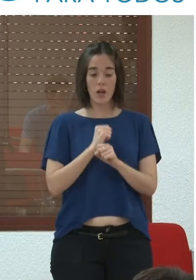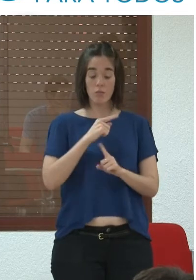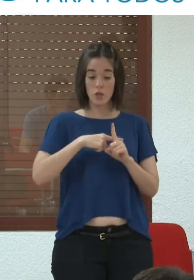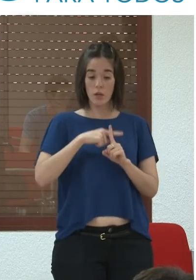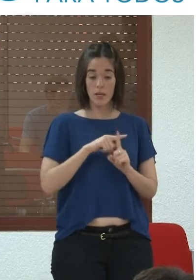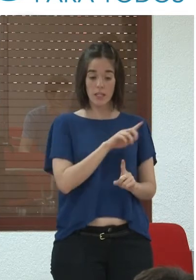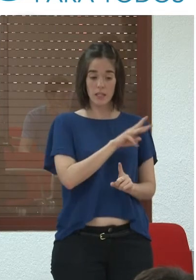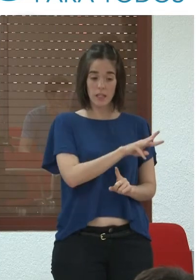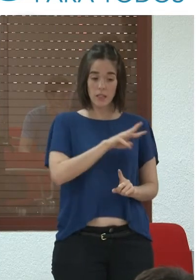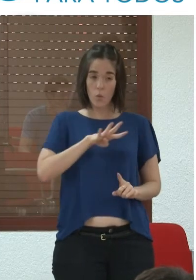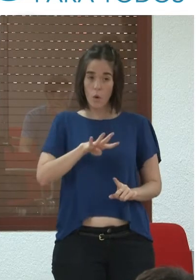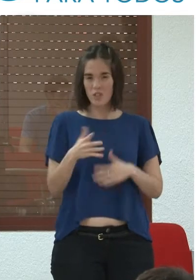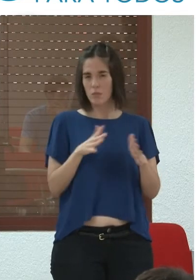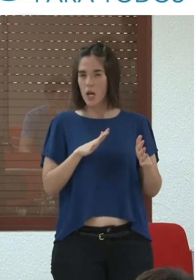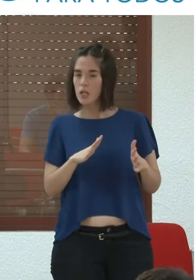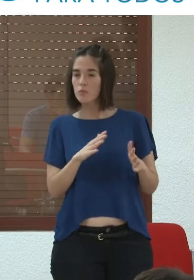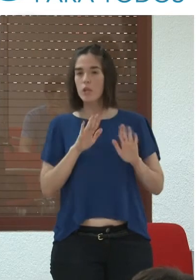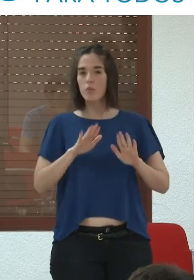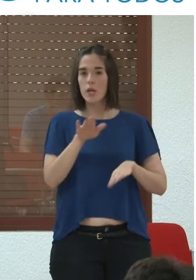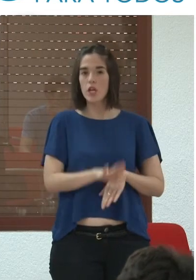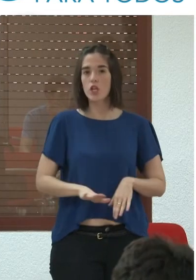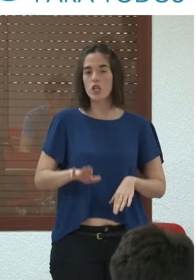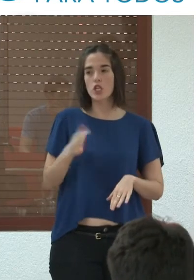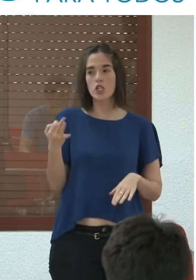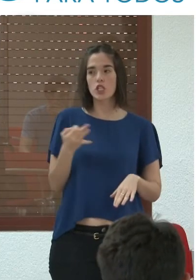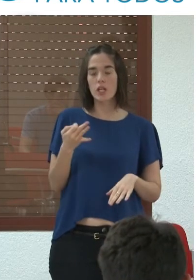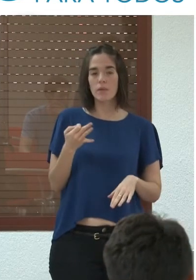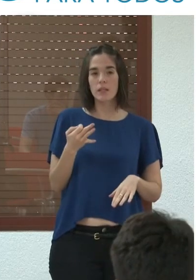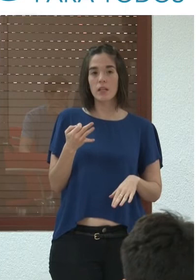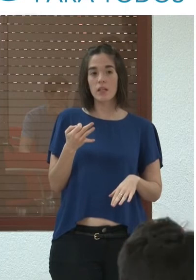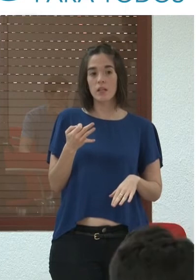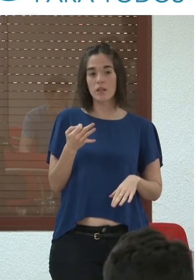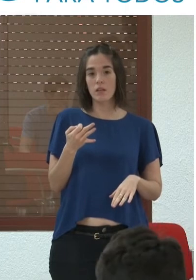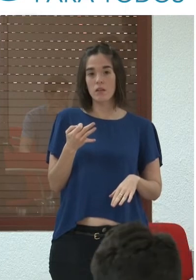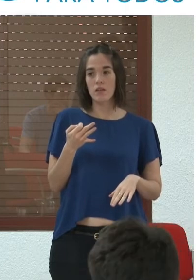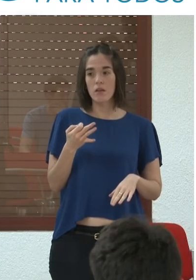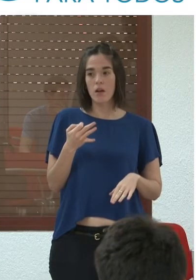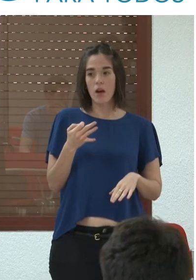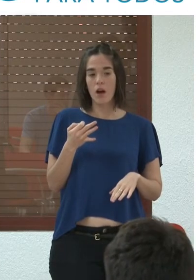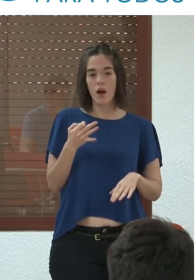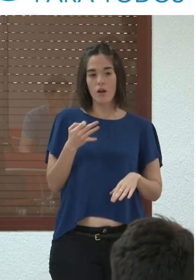We're working with children suffering degree 3 and 4 cerebral palsy,